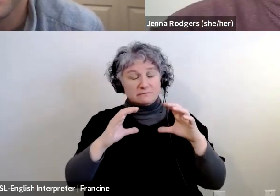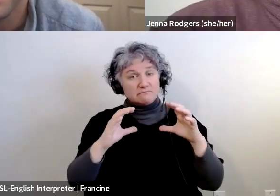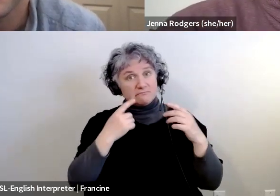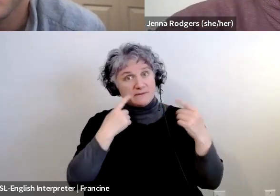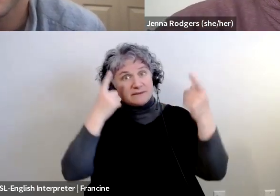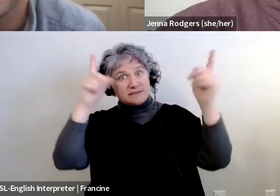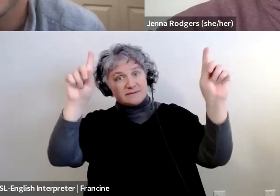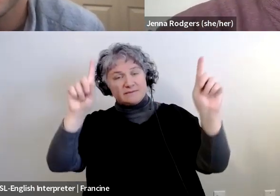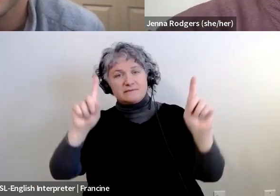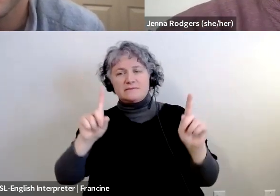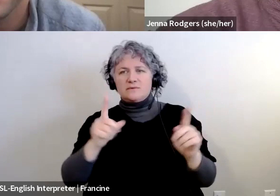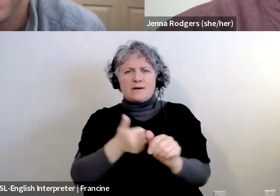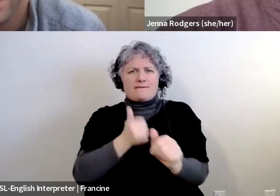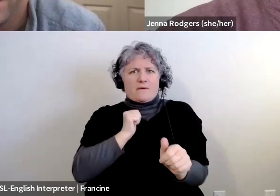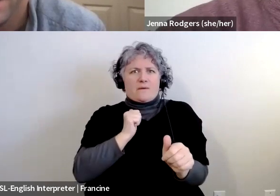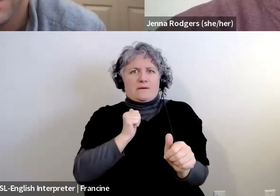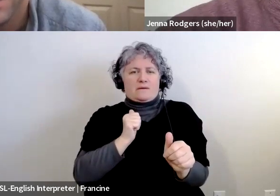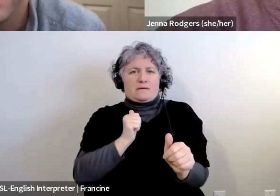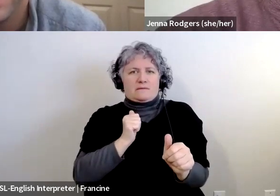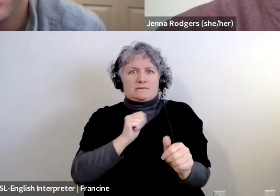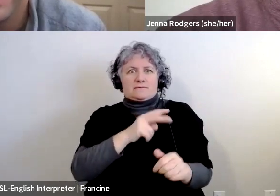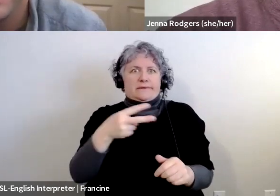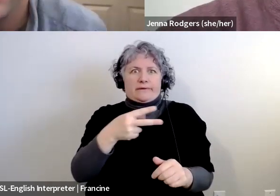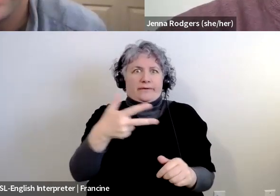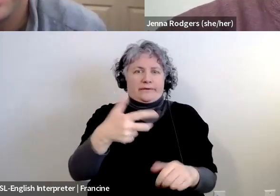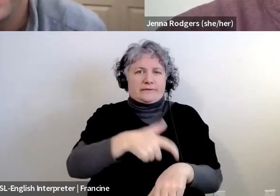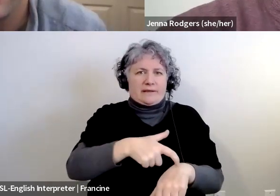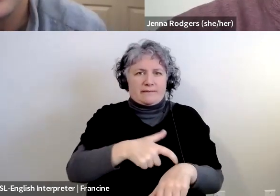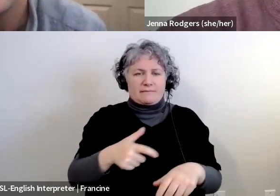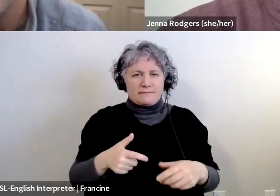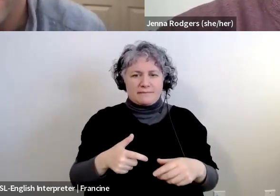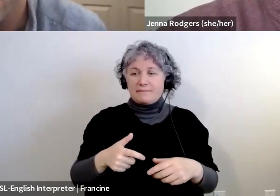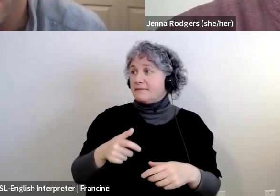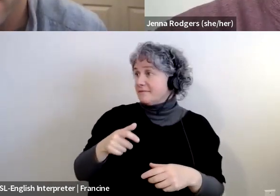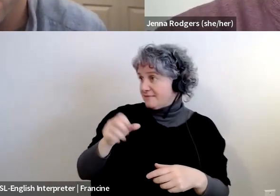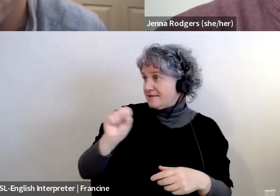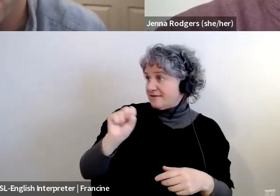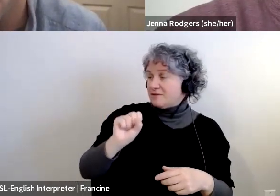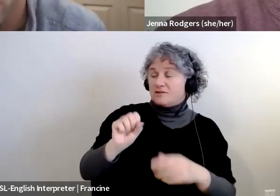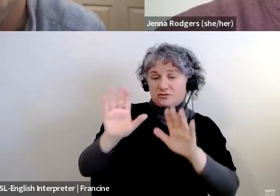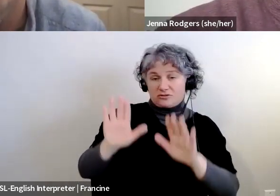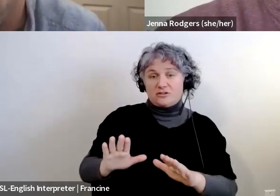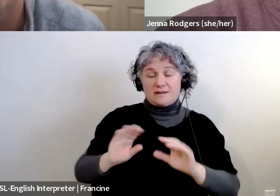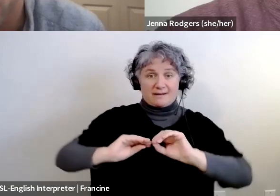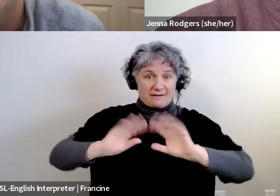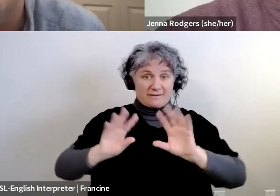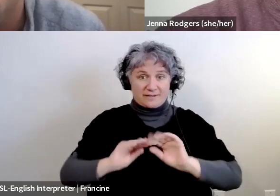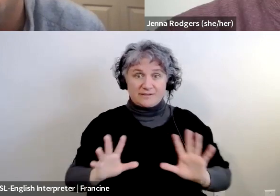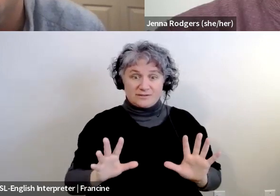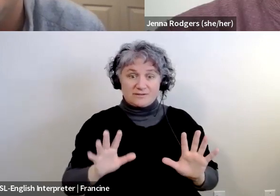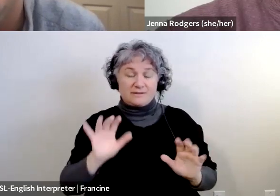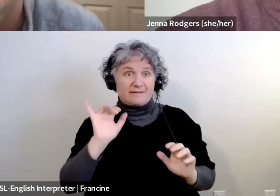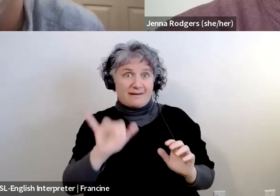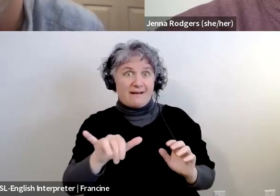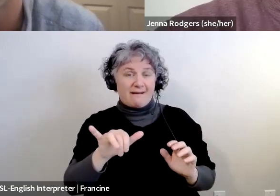them from happening again. Mm-hmm. And yeah, Jane, that's a great clarification, and thank you. It does speak to